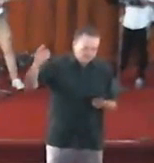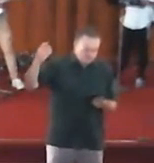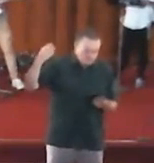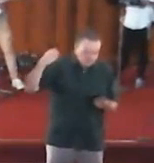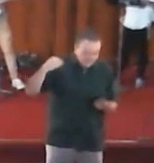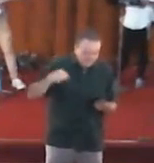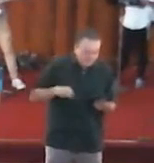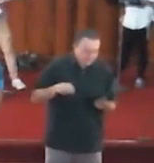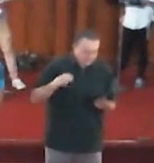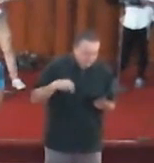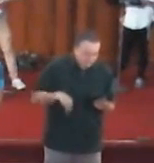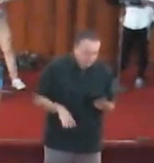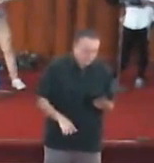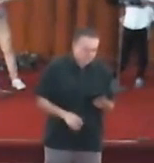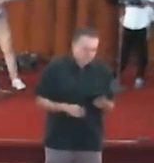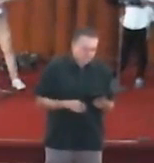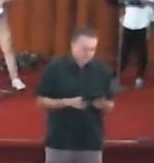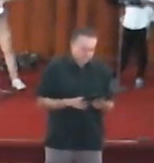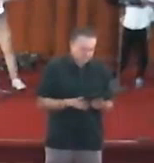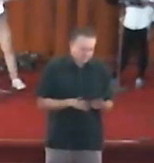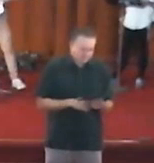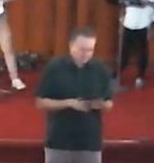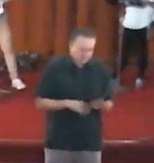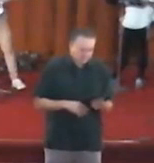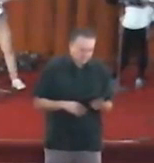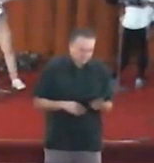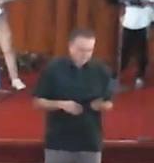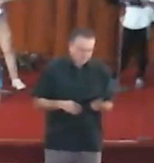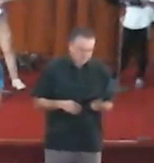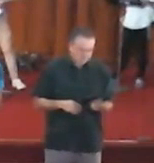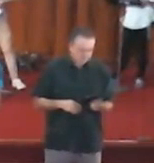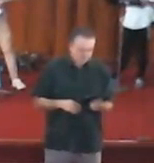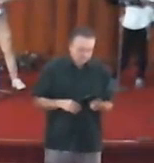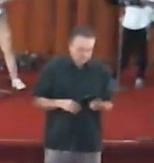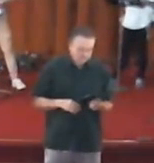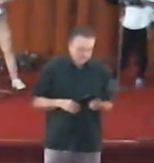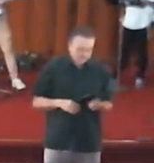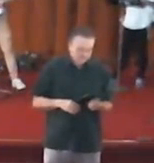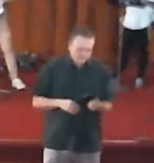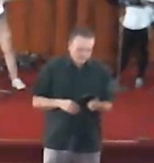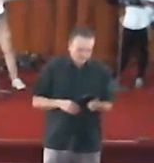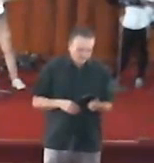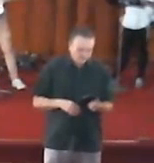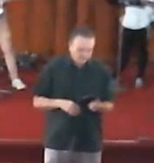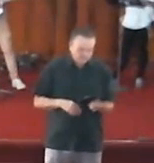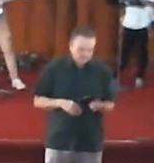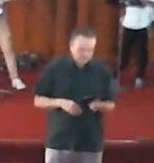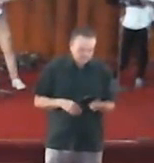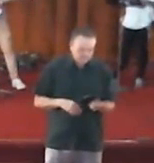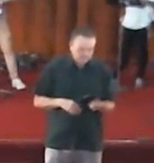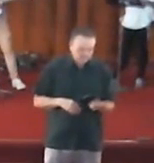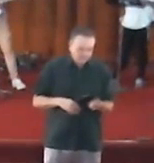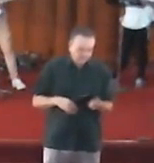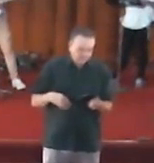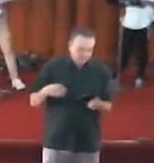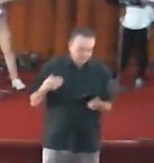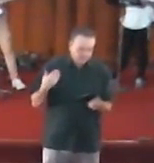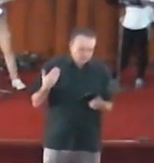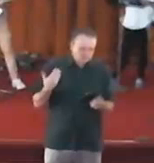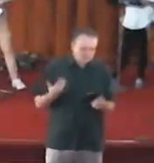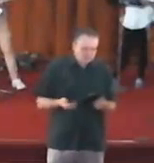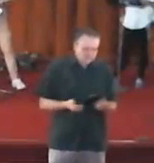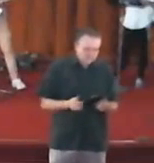Que tus palabras fluyan en mí. That your words would flow in me. Y te pido